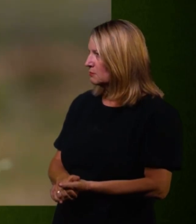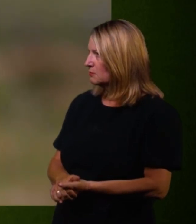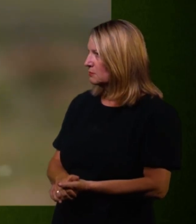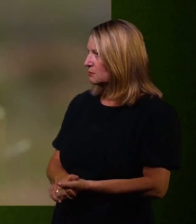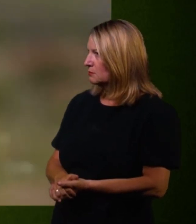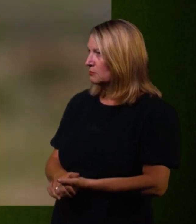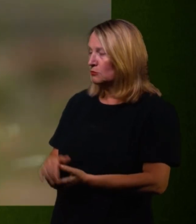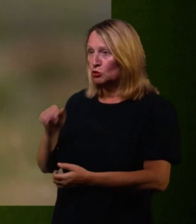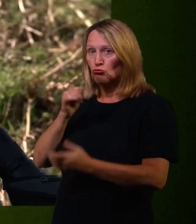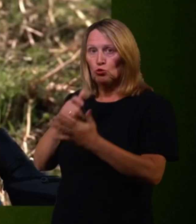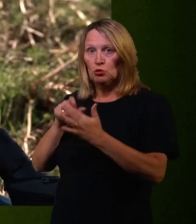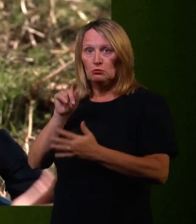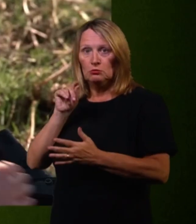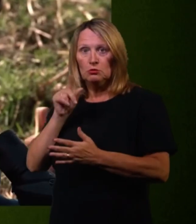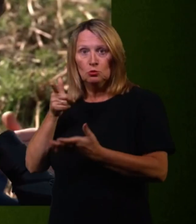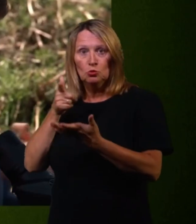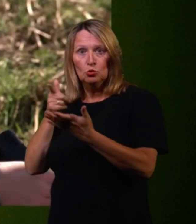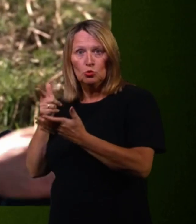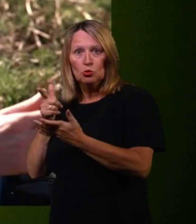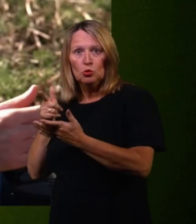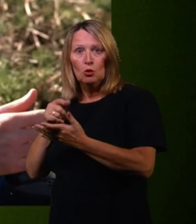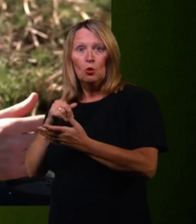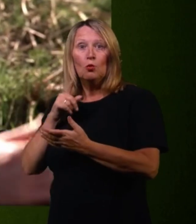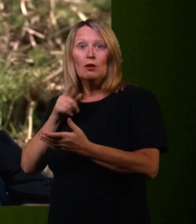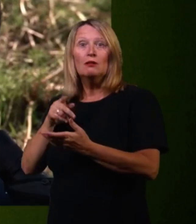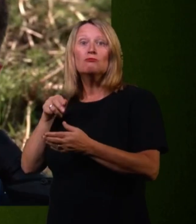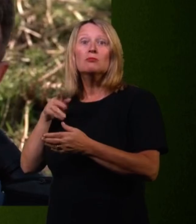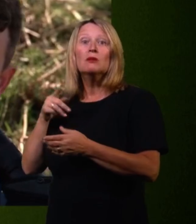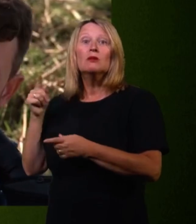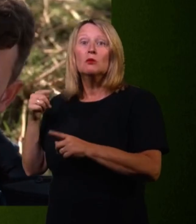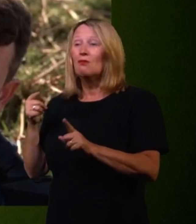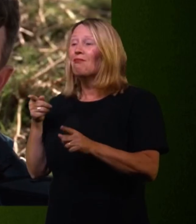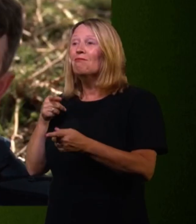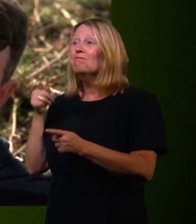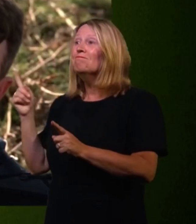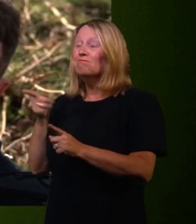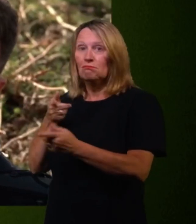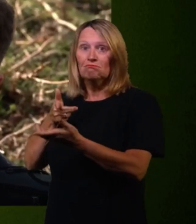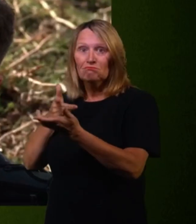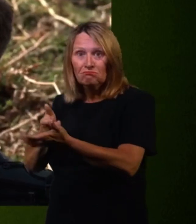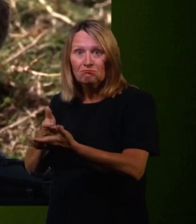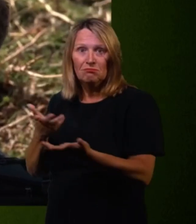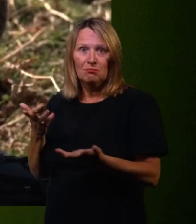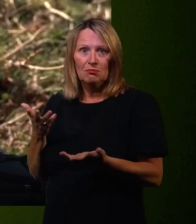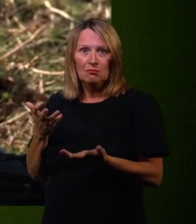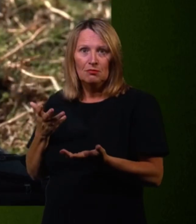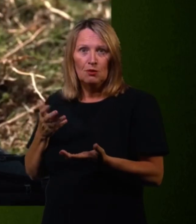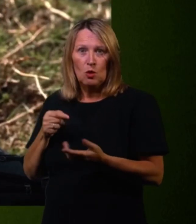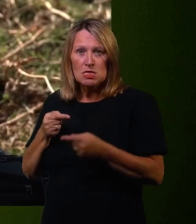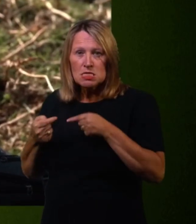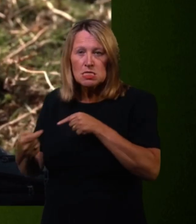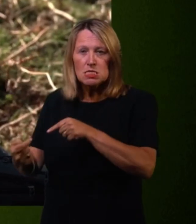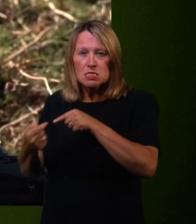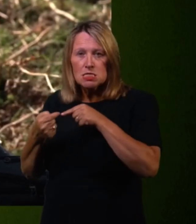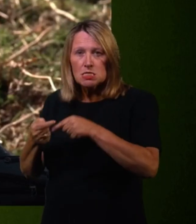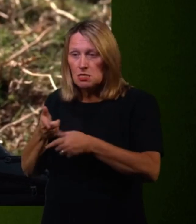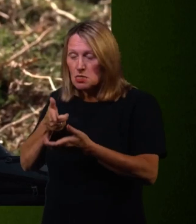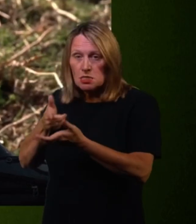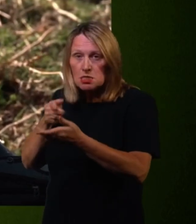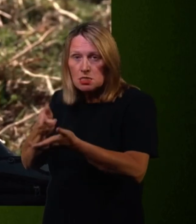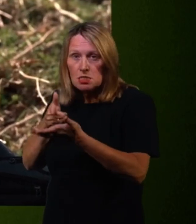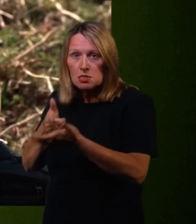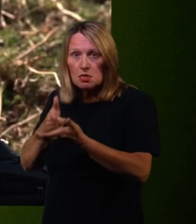Driven grouse shooting is where they drive the grouse into the guns. So the beaters would drive the grouse towards, whereas a line of